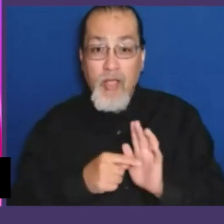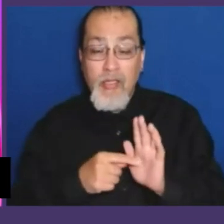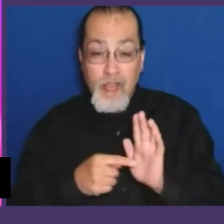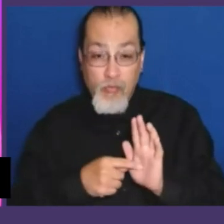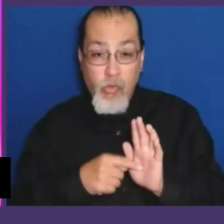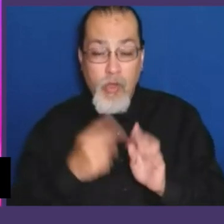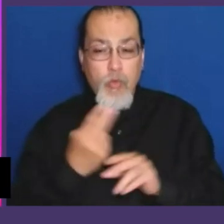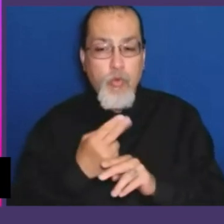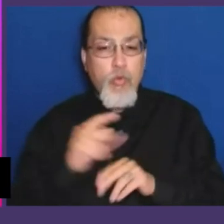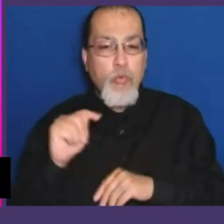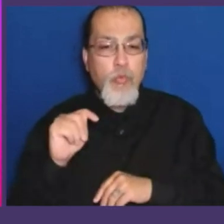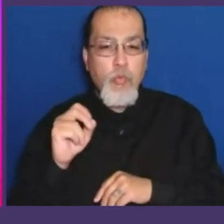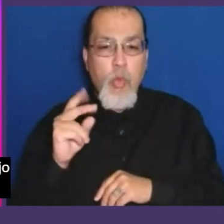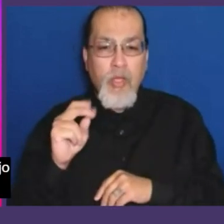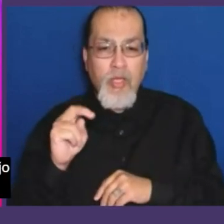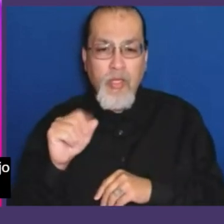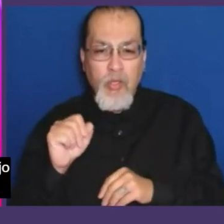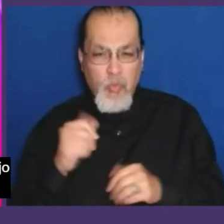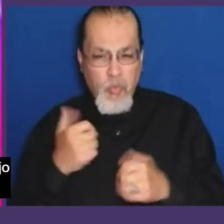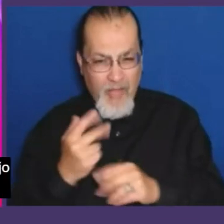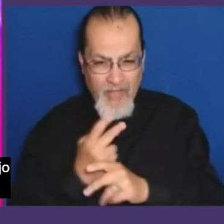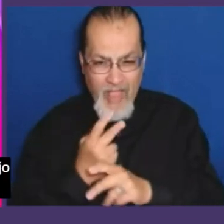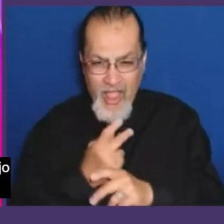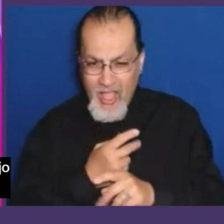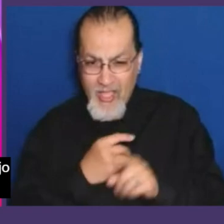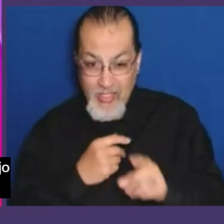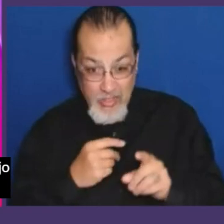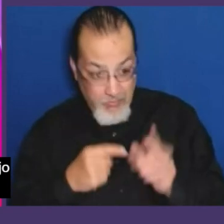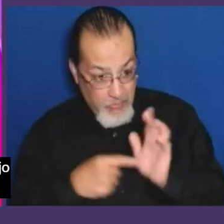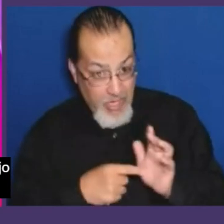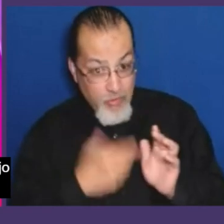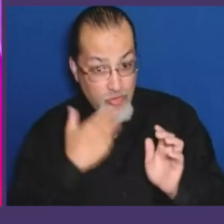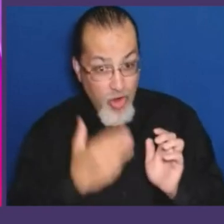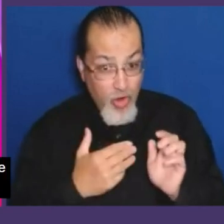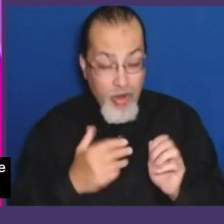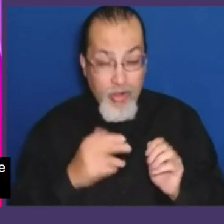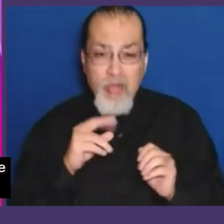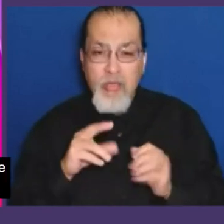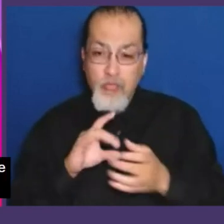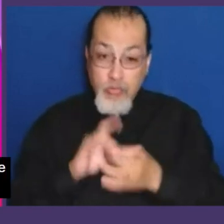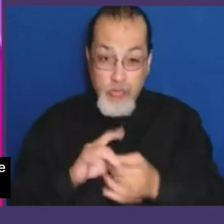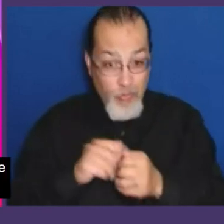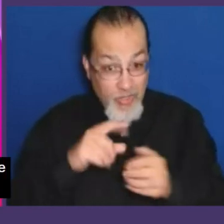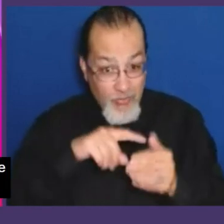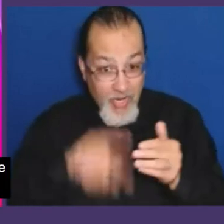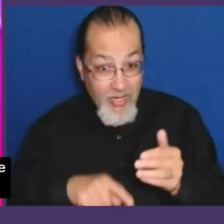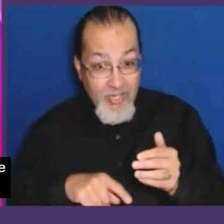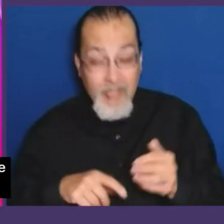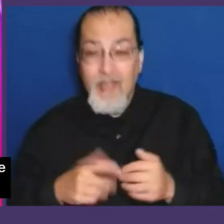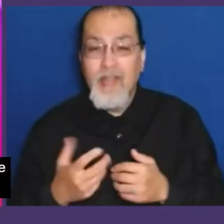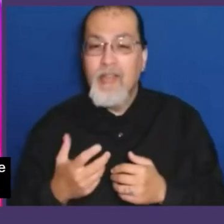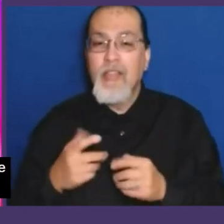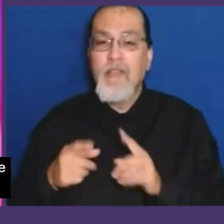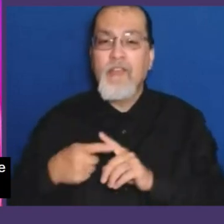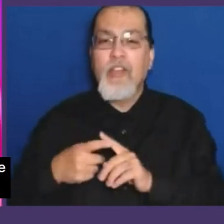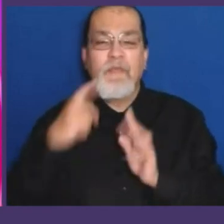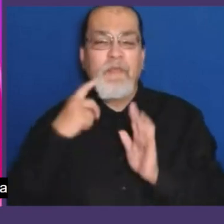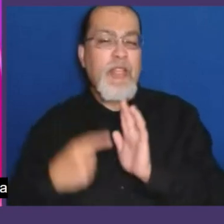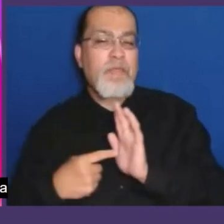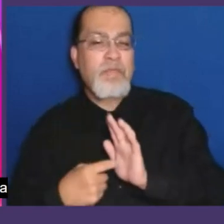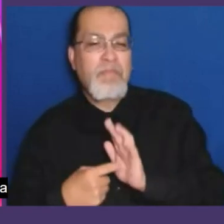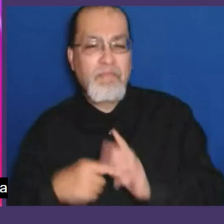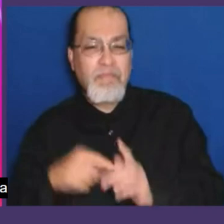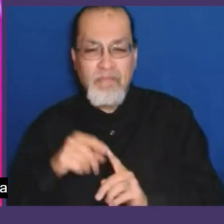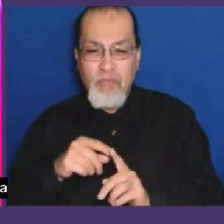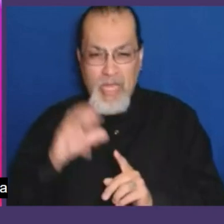reward model. So as an example, in the first row, the reward model said that this is a fairly high scoring completion. And so all of the tokens that